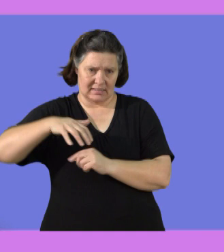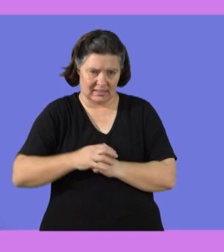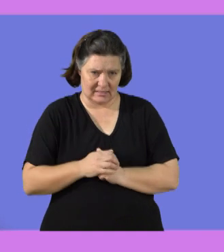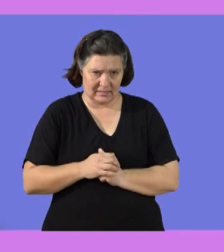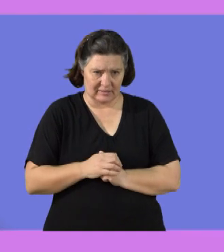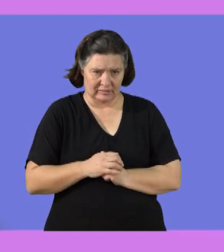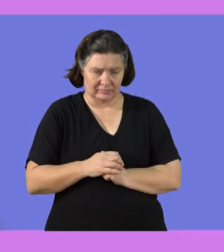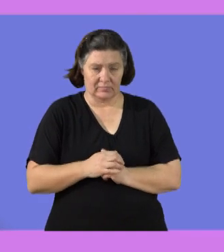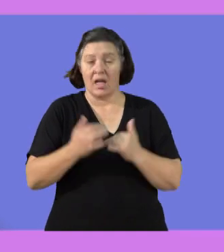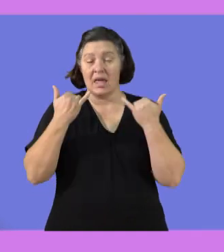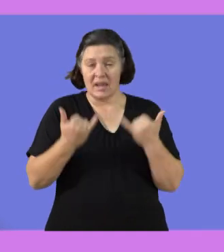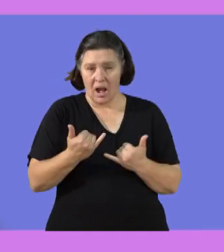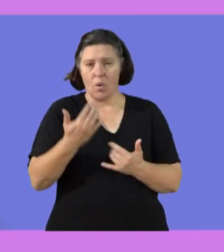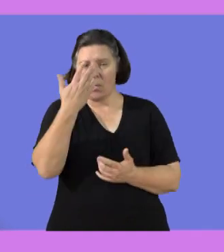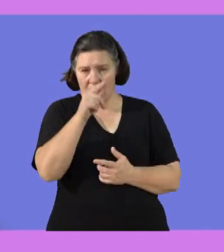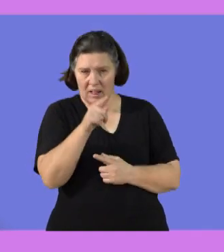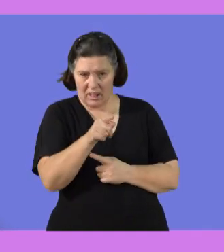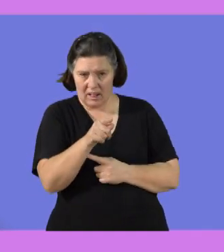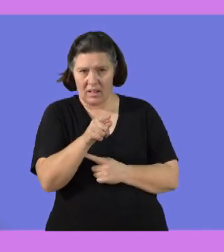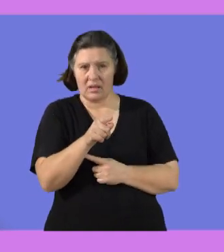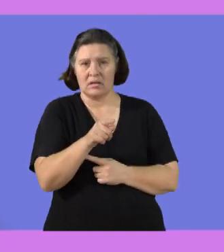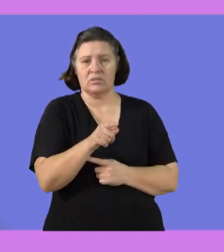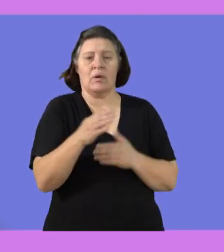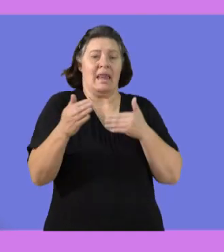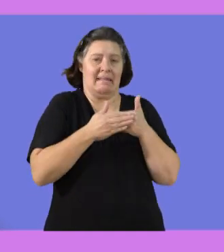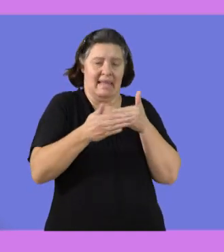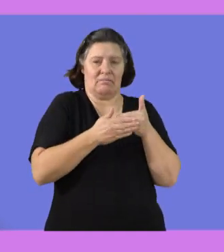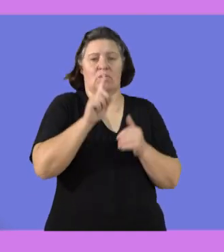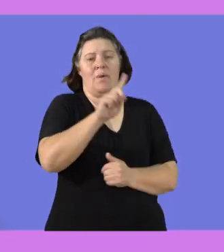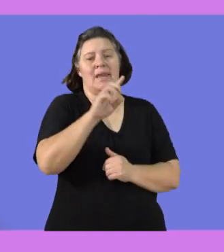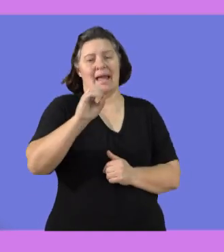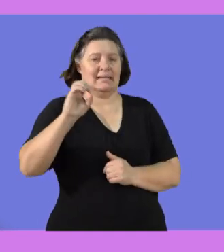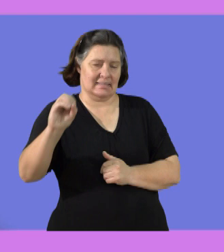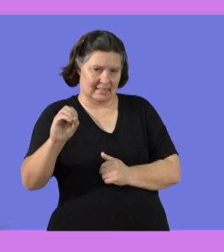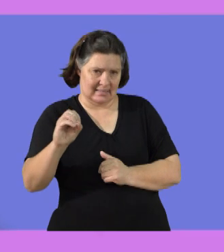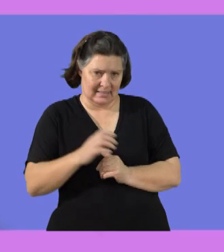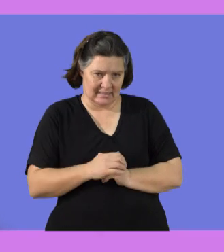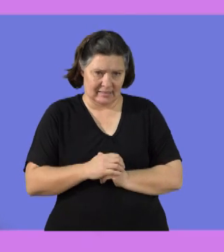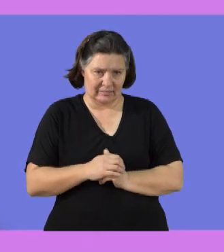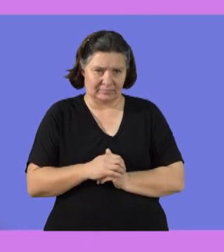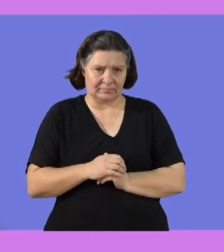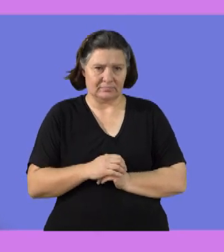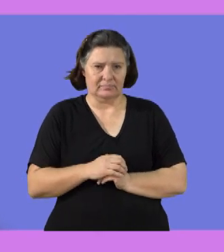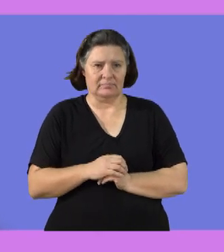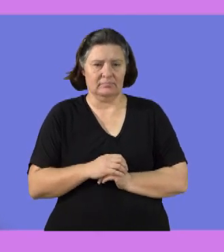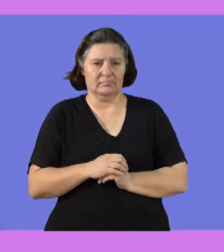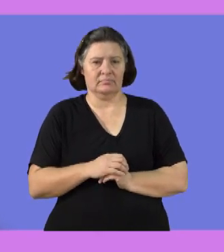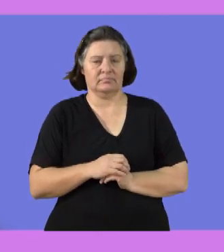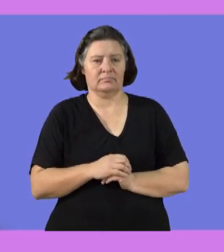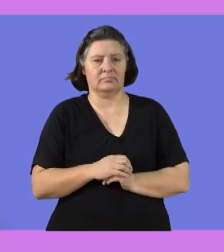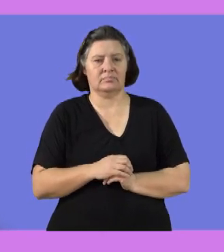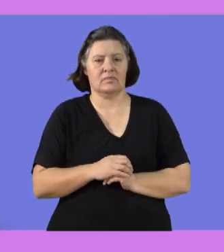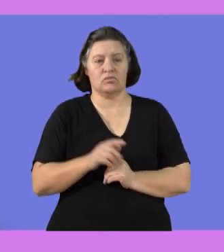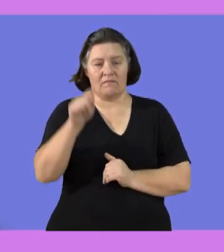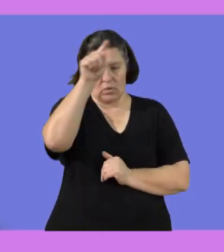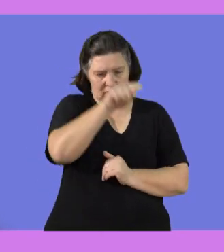place. Now that we need to convert, we need to round off to the nearest 100. So